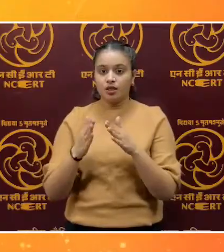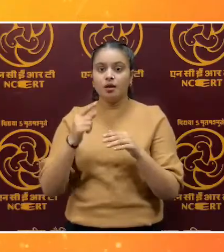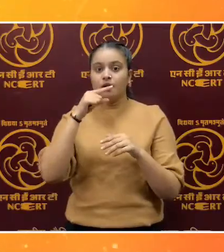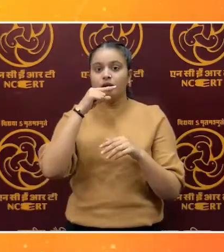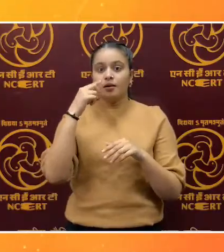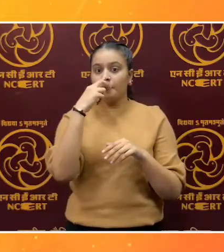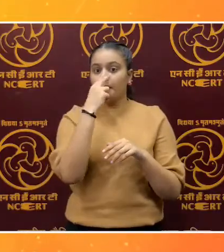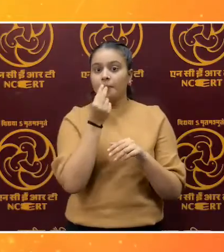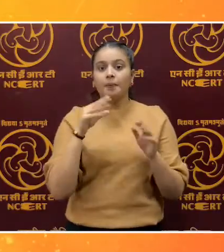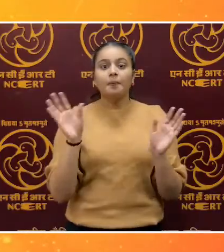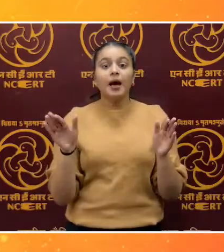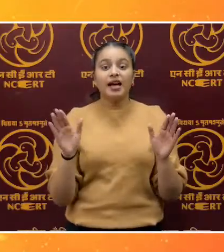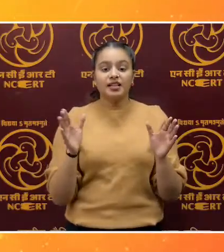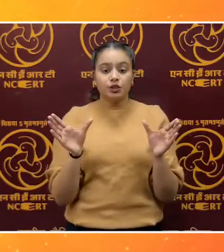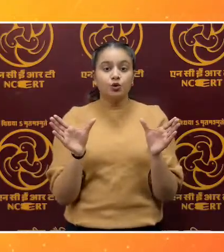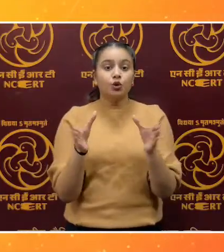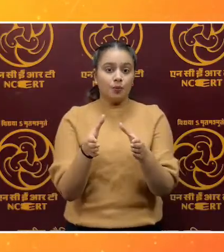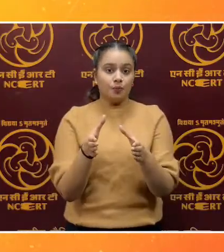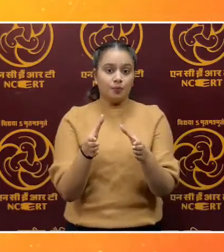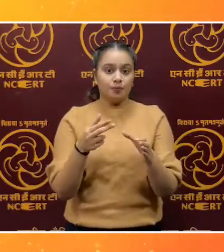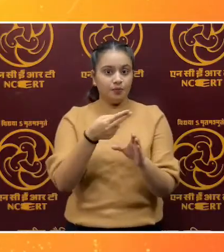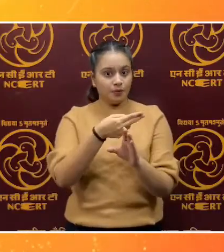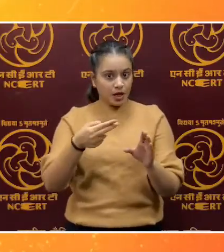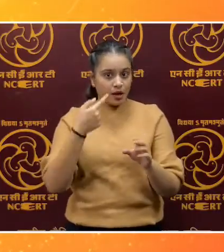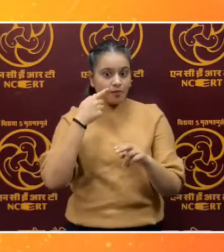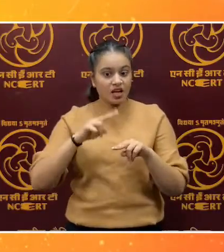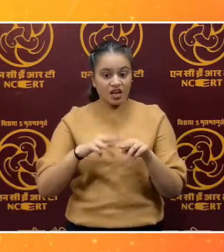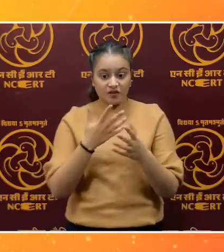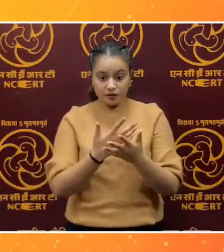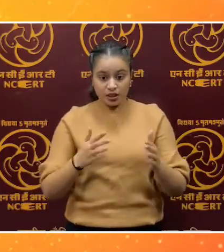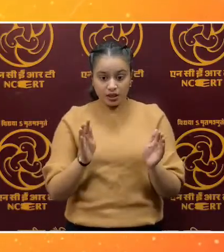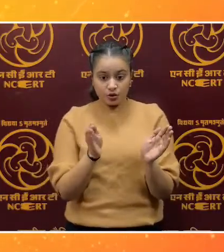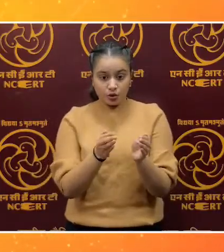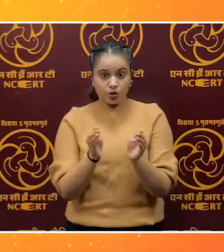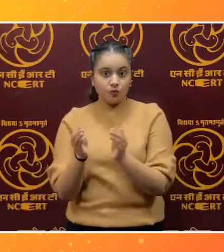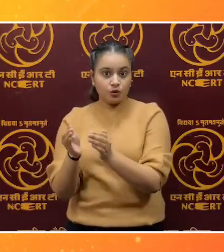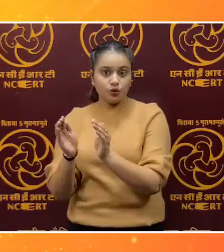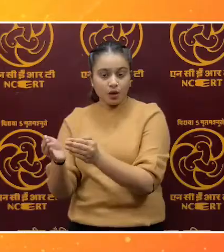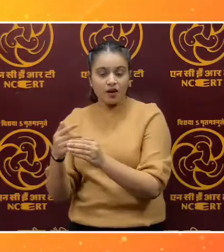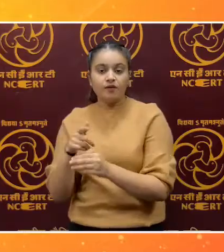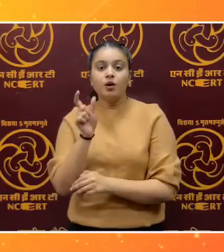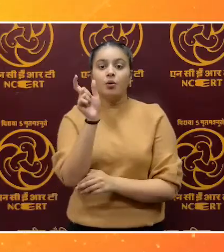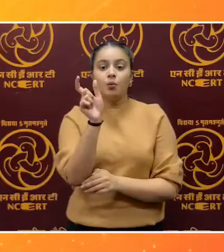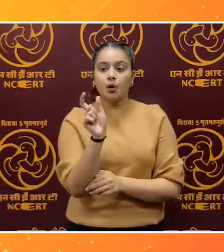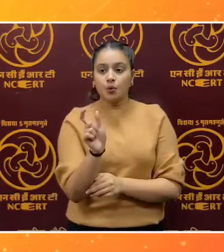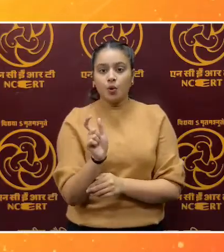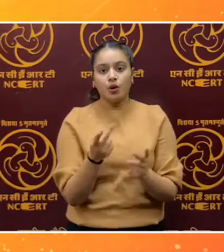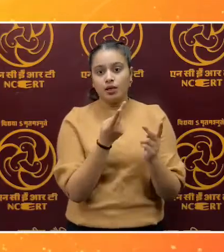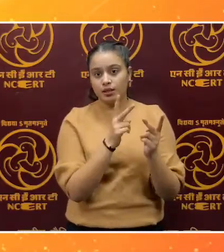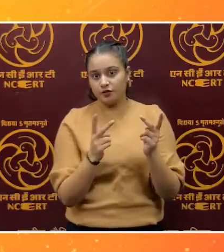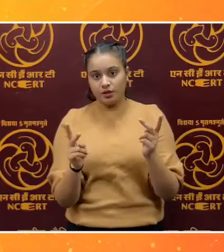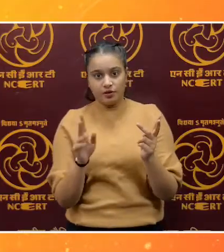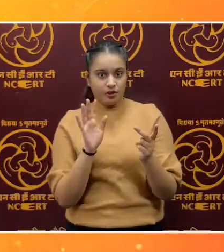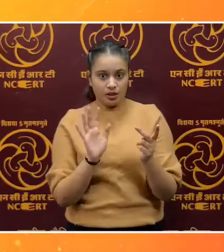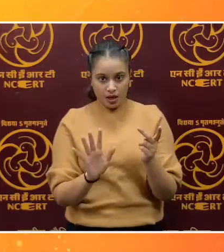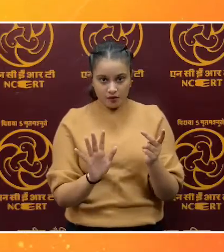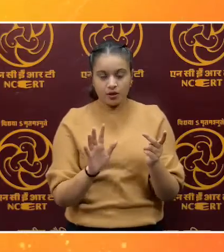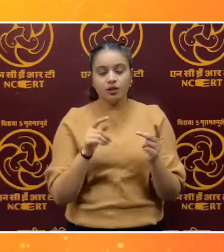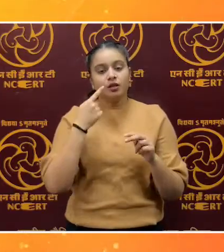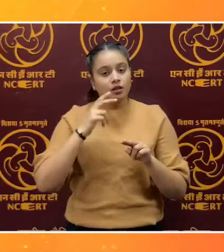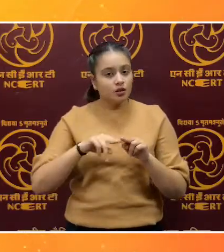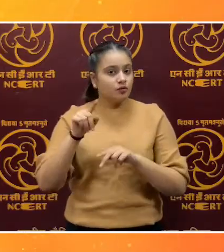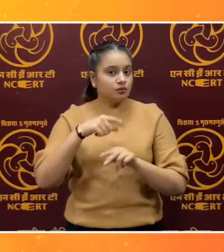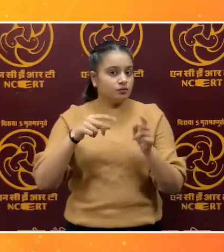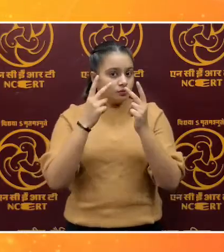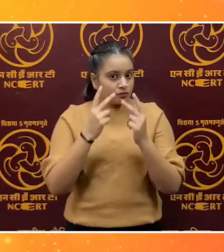it's a group of parrots. So when there are group of things, we have different vocabulary for them. We have different words for them. So if you